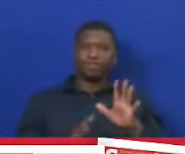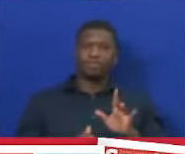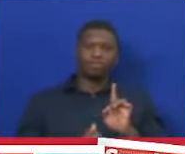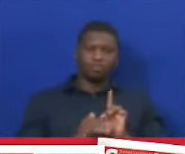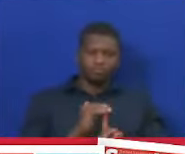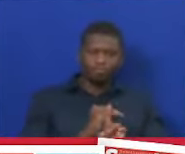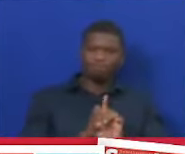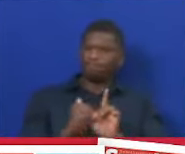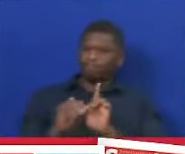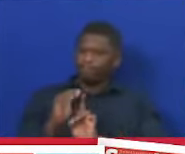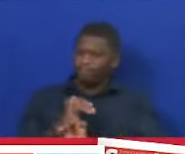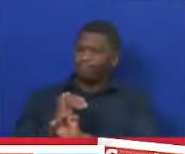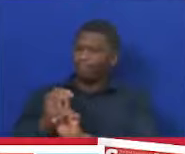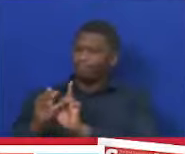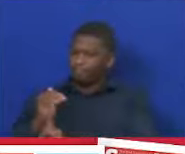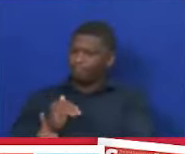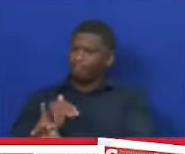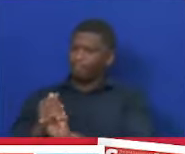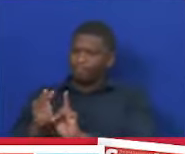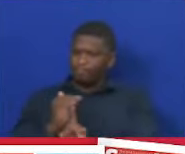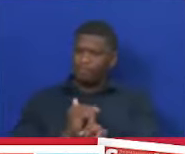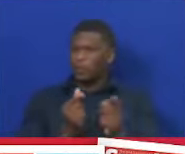Thank you.